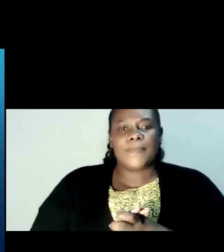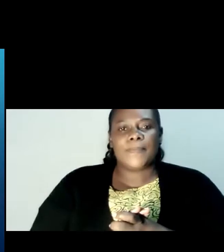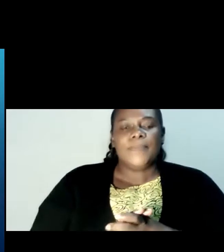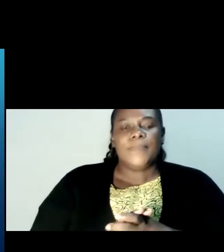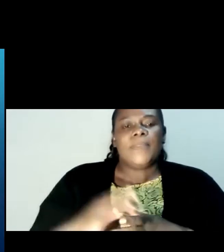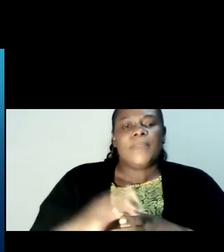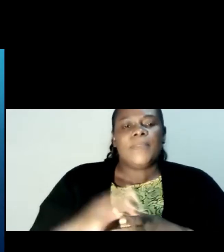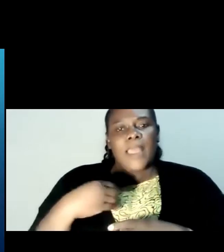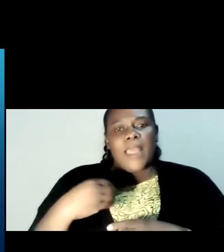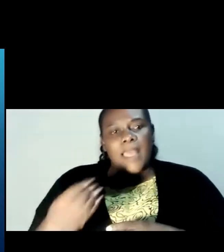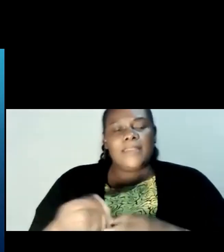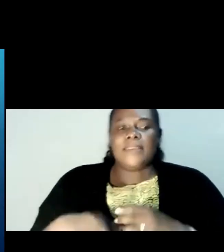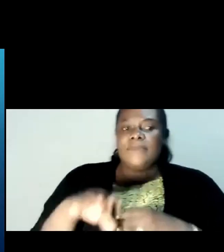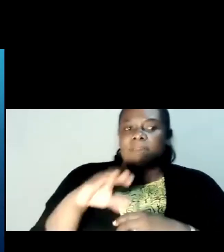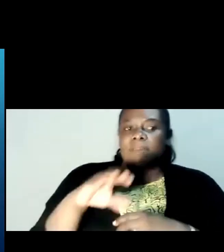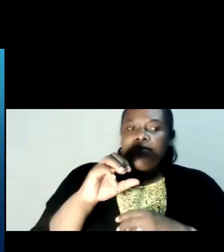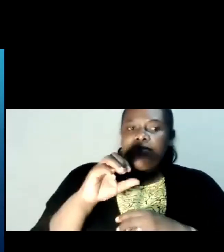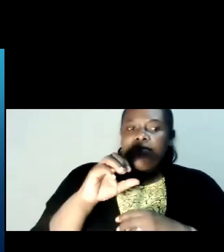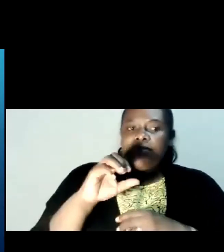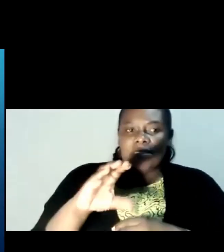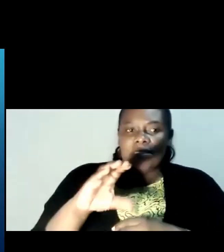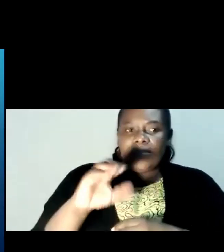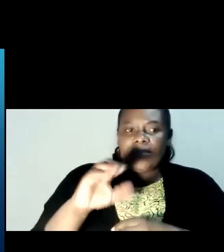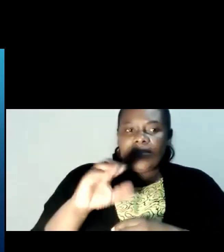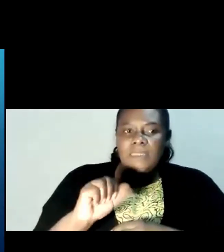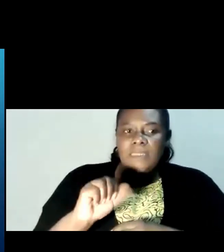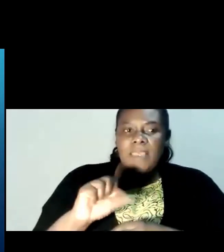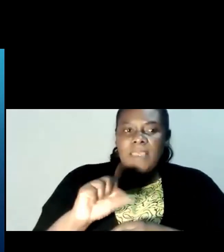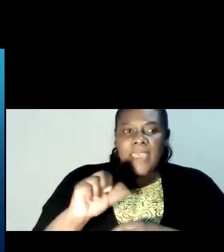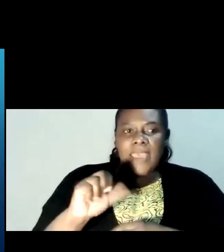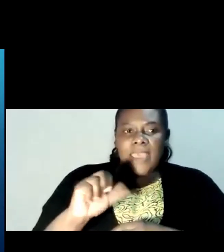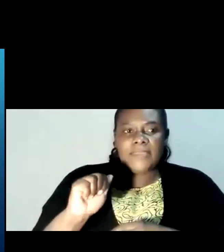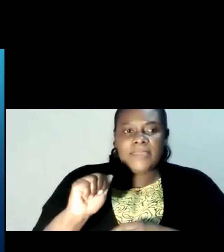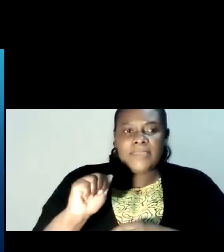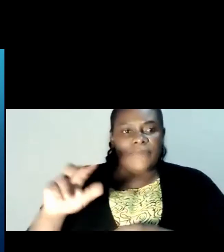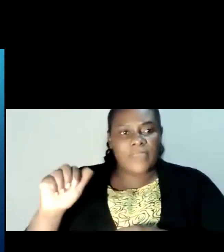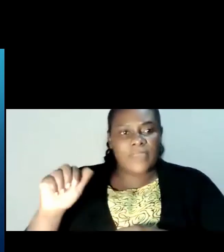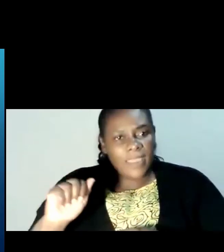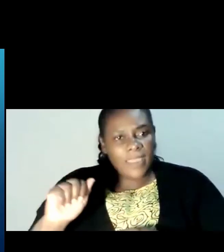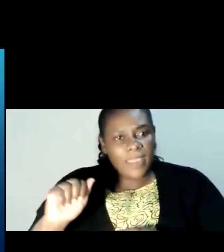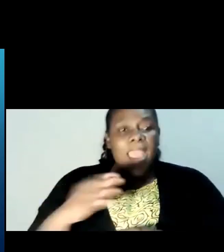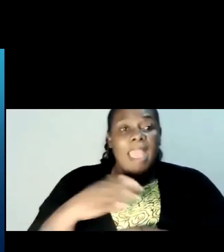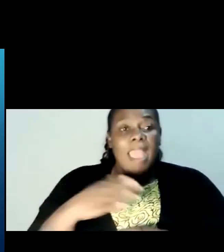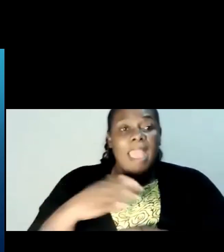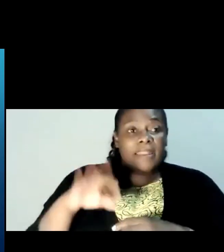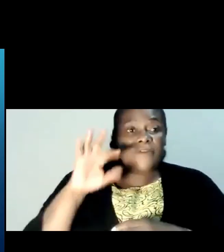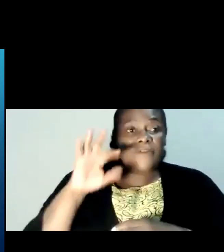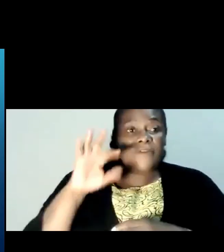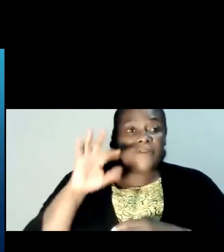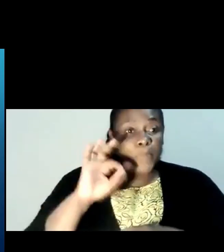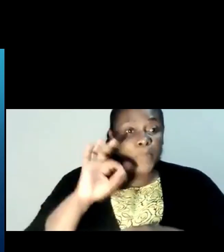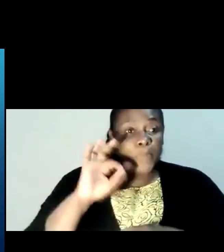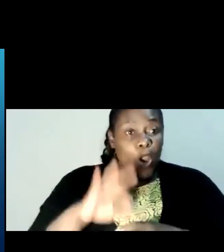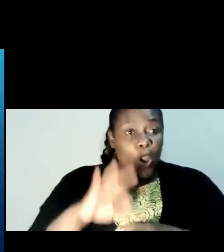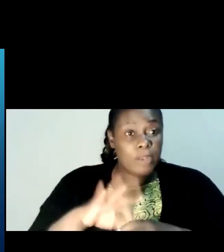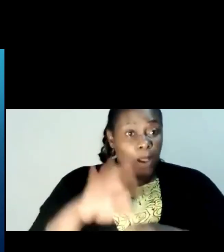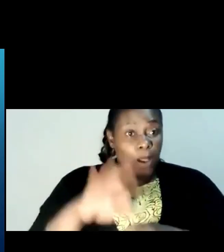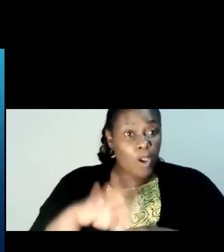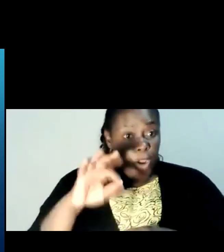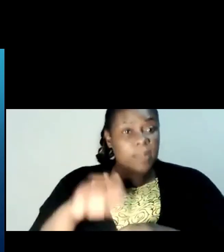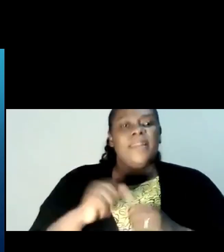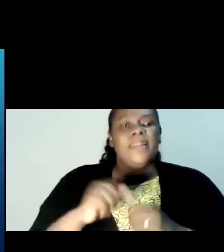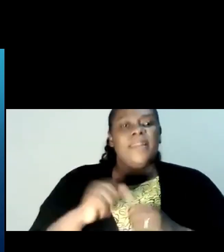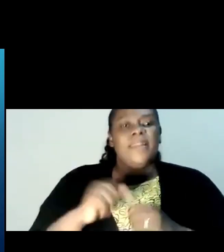popcorn. All of these things have a lot of fiber in it, and fiber is very good for reducing cholesterol, and it's very good